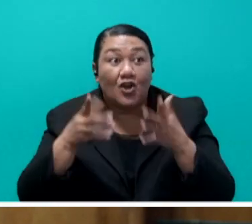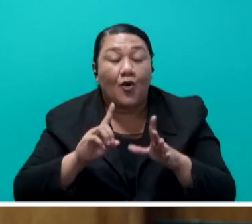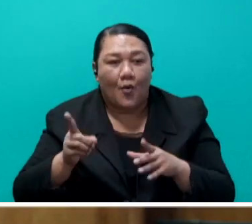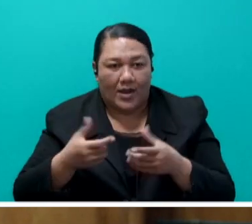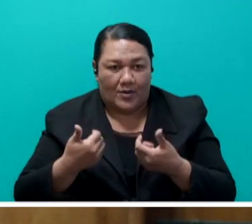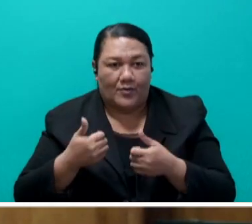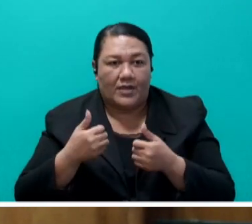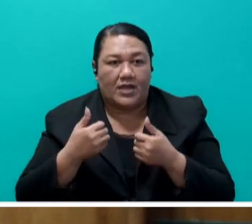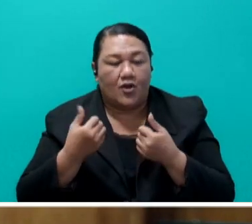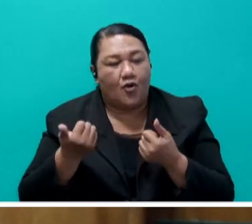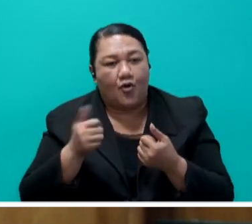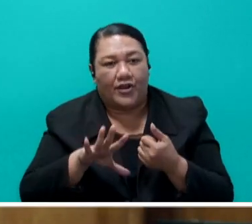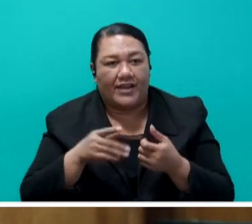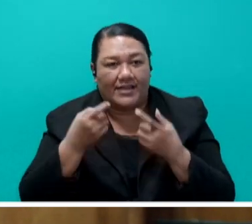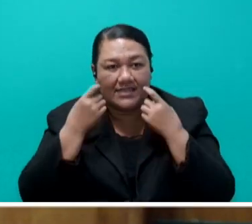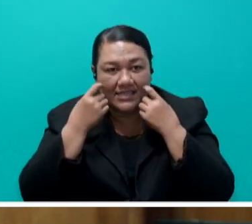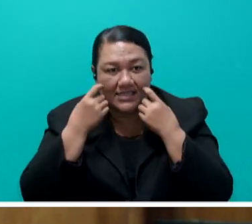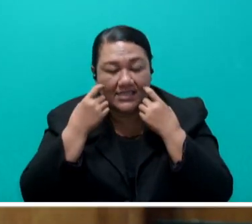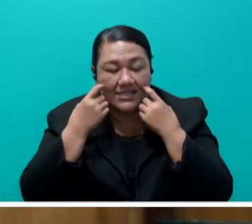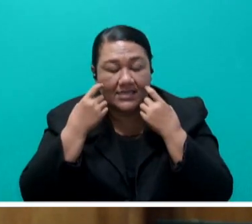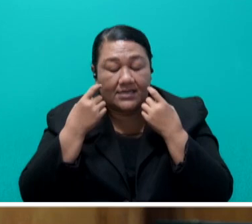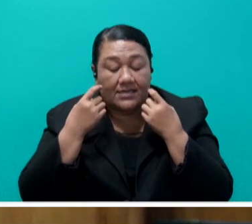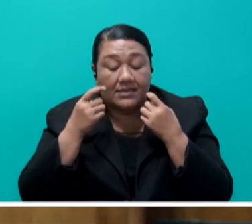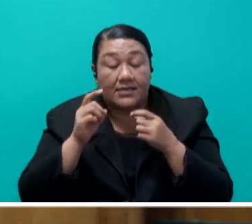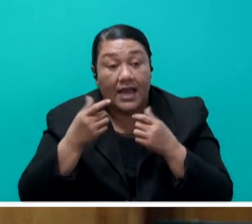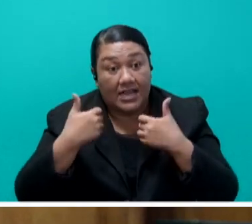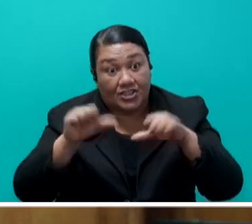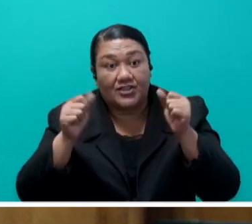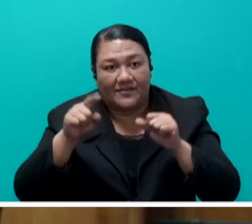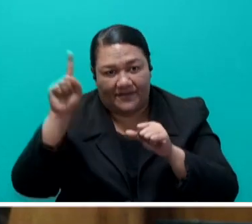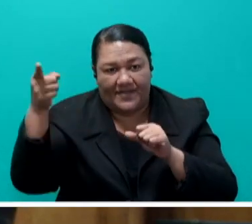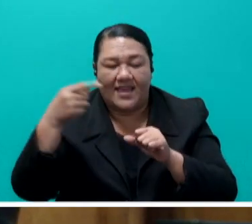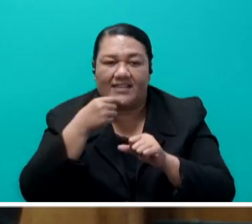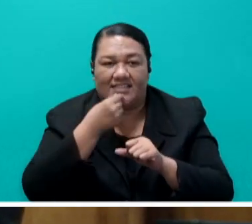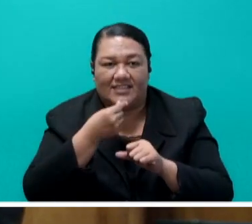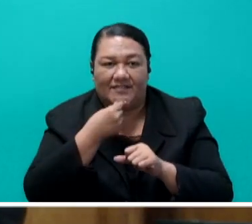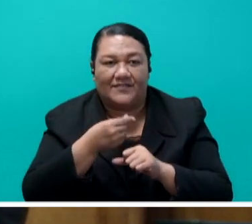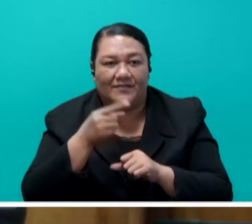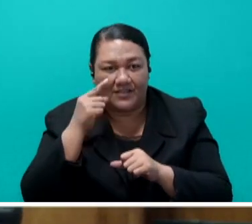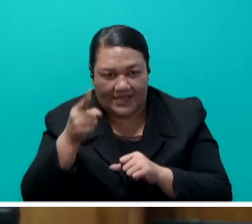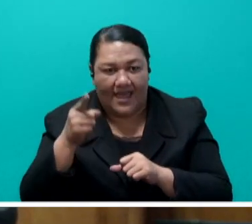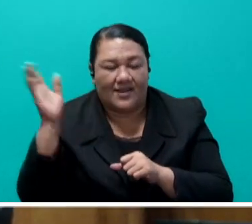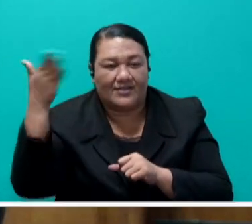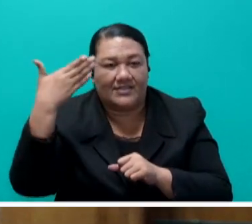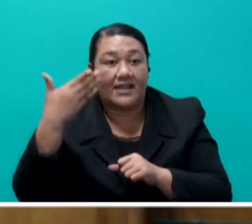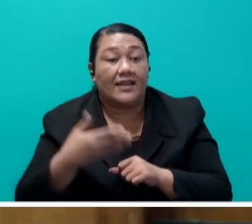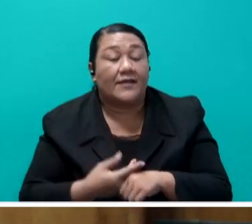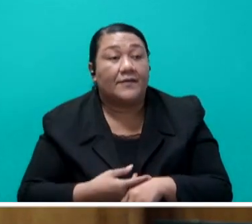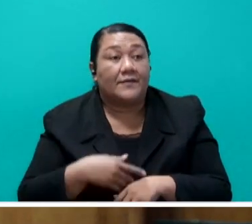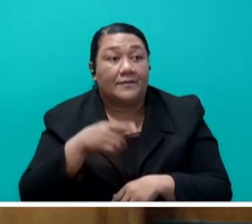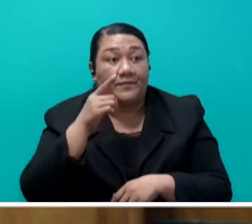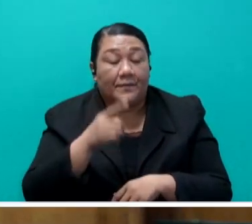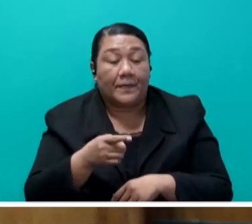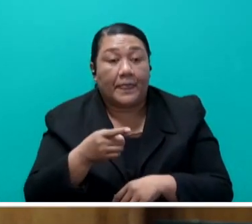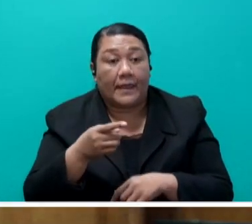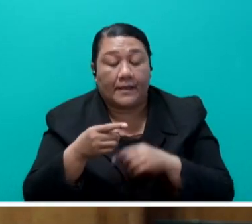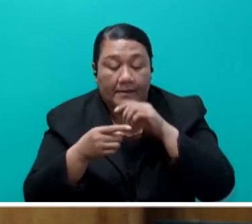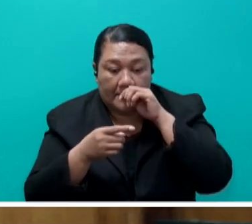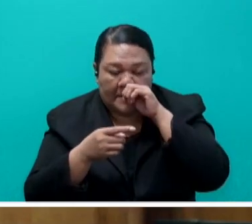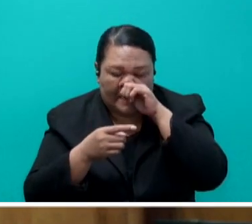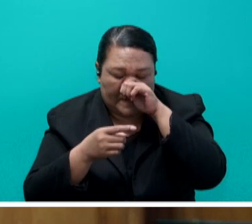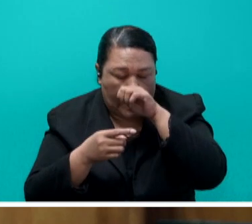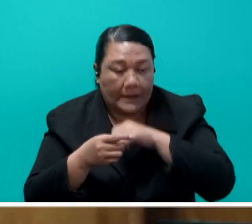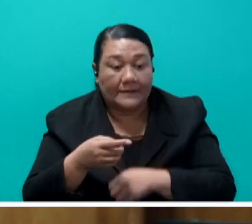achieve in Geneva this year. From the 19th to the 21st of July 2023, Fiji